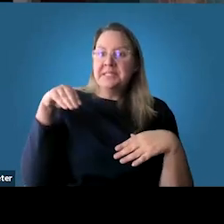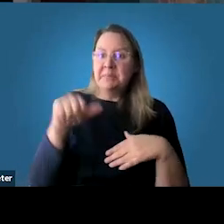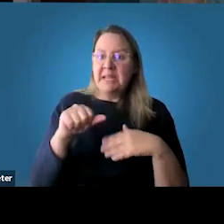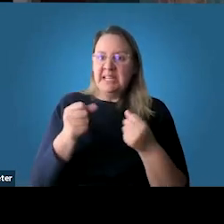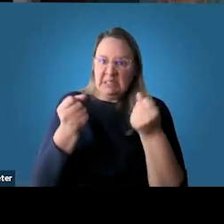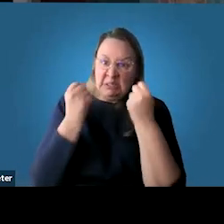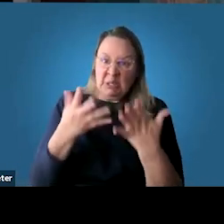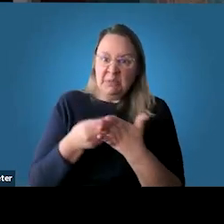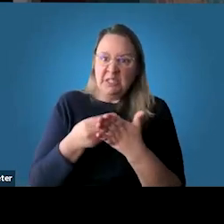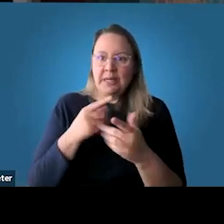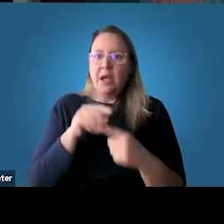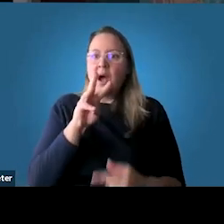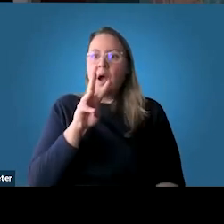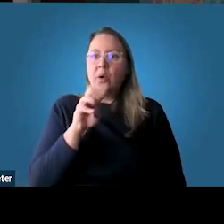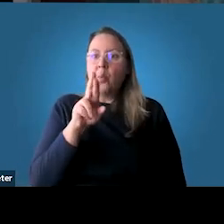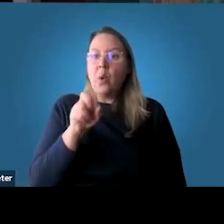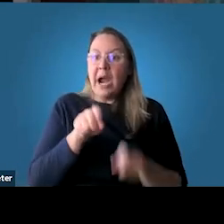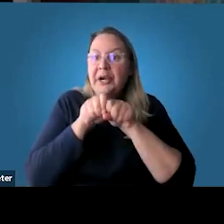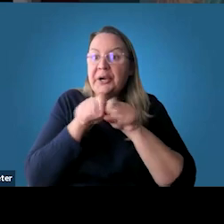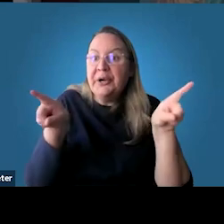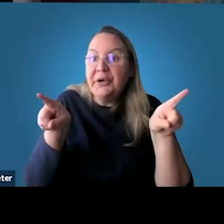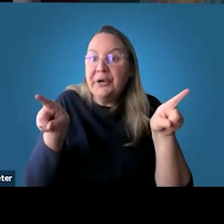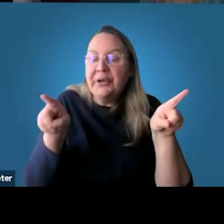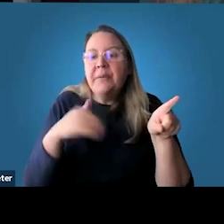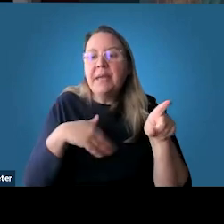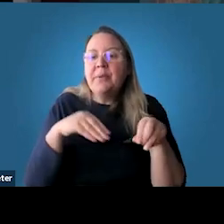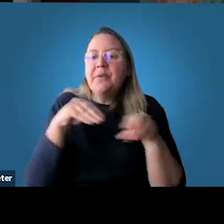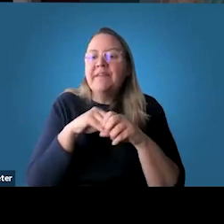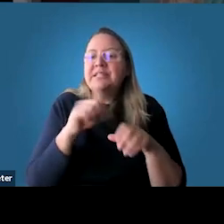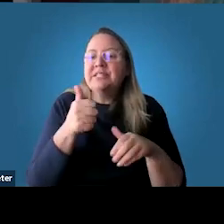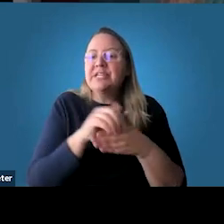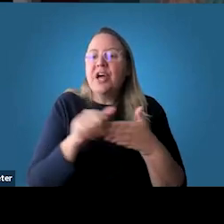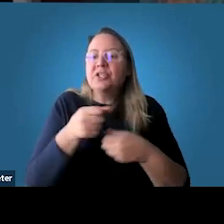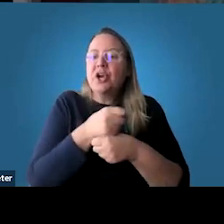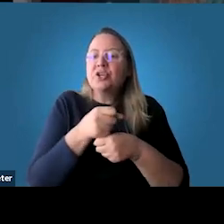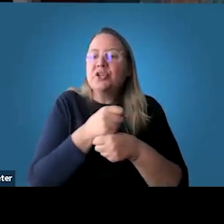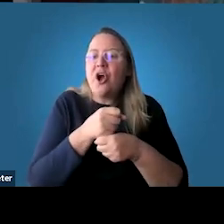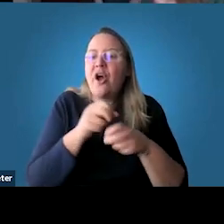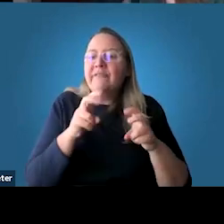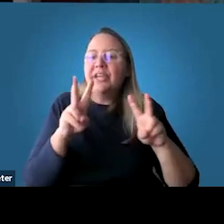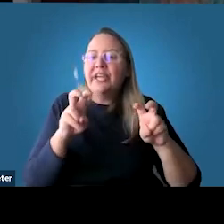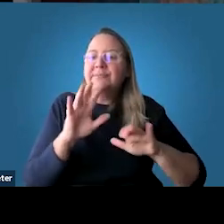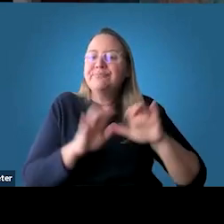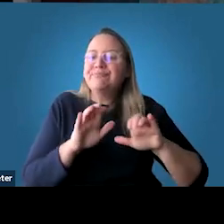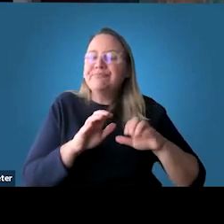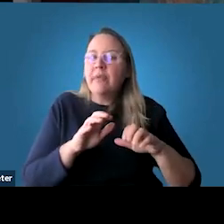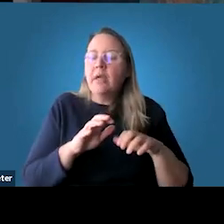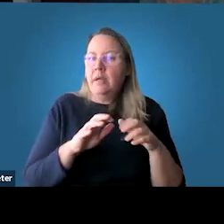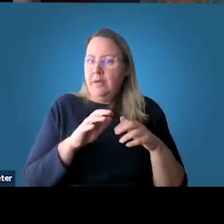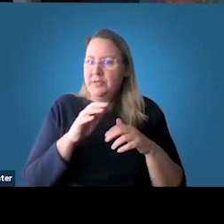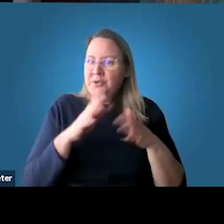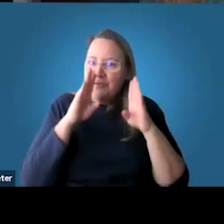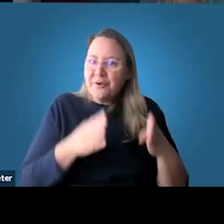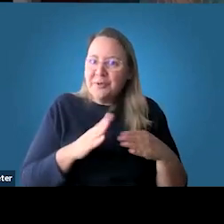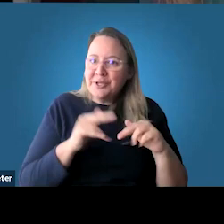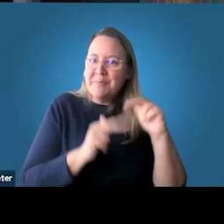of dollars on a wire release, you invest time in a $10 monthly coffee date with local journalists and focus on building relationships